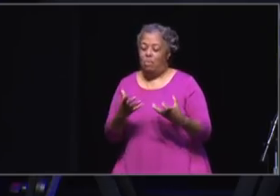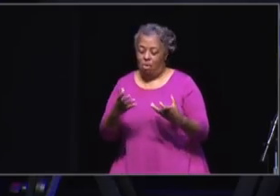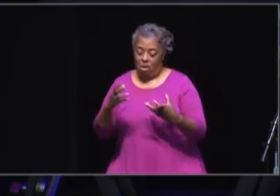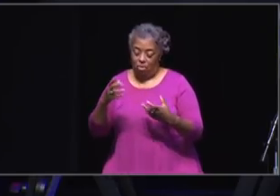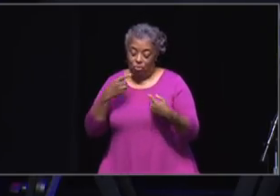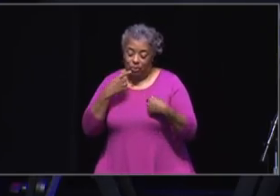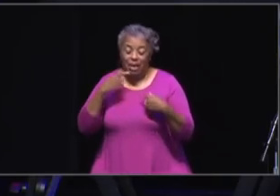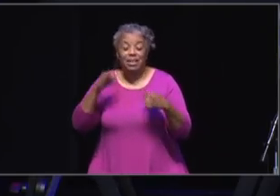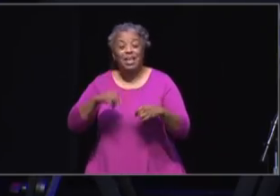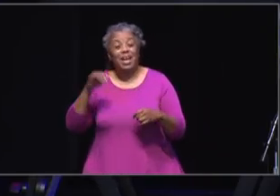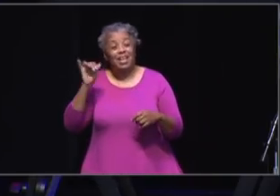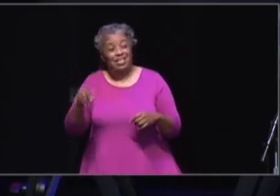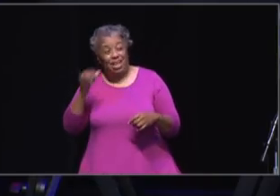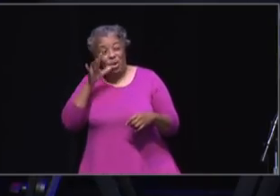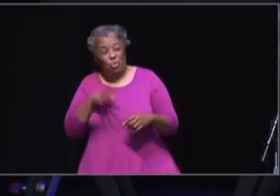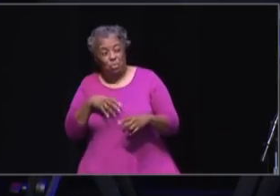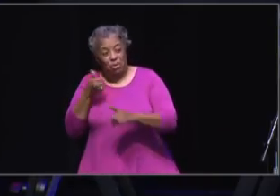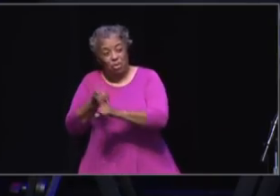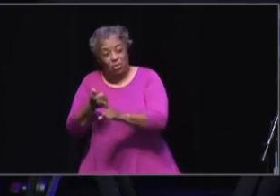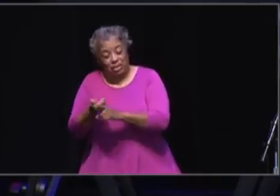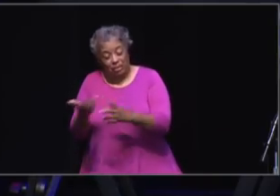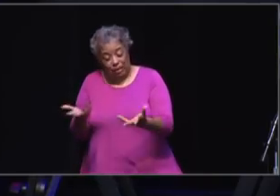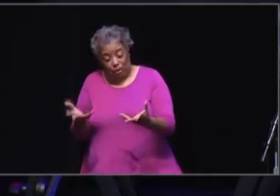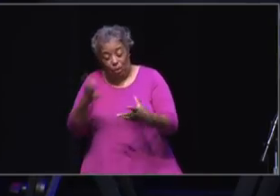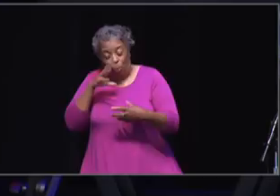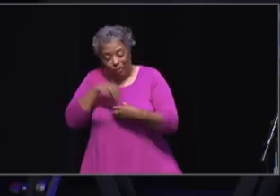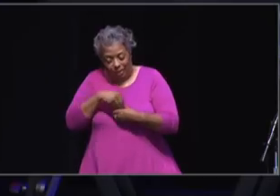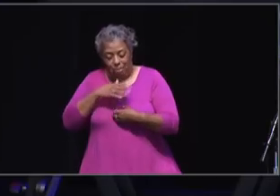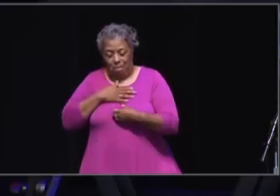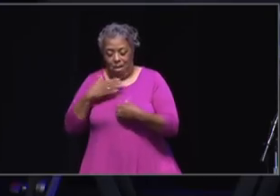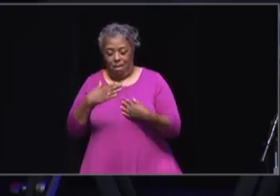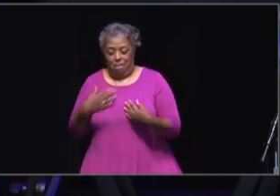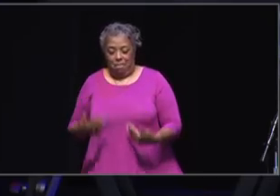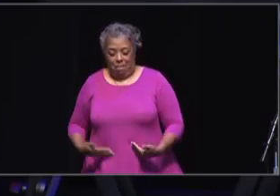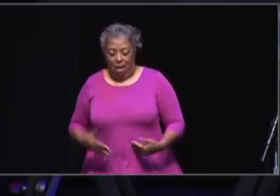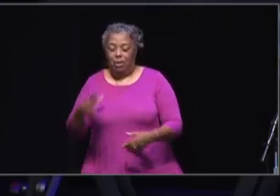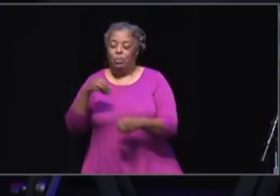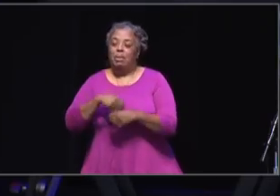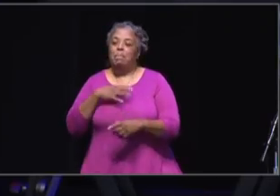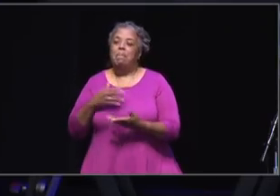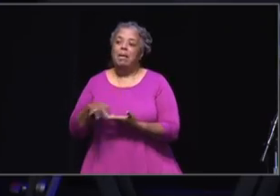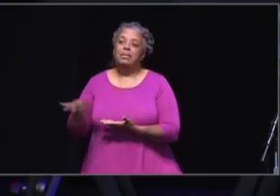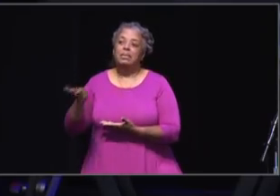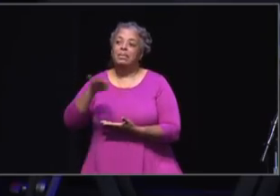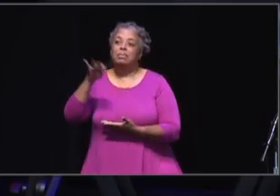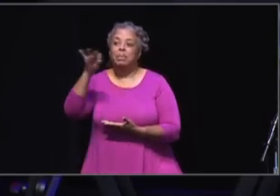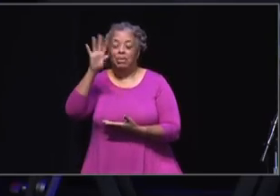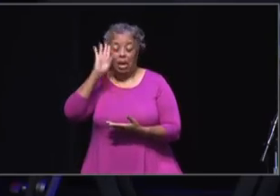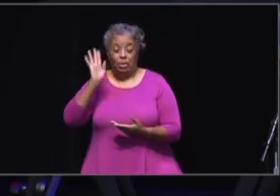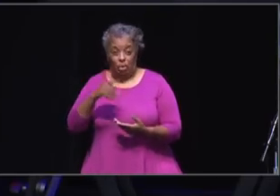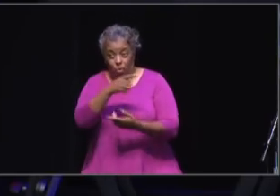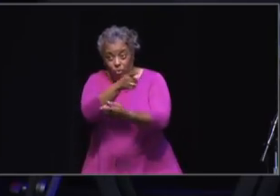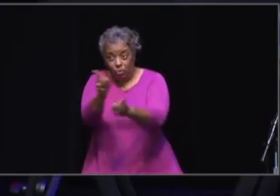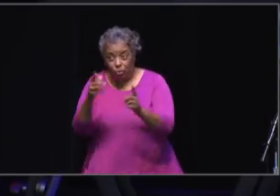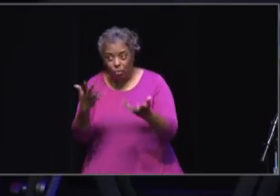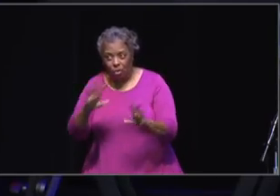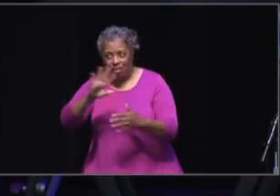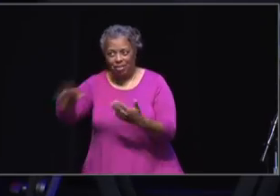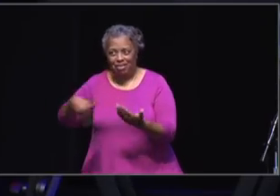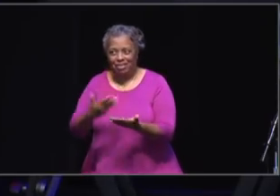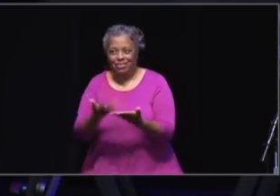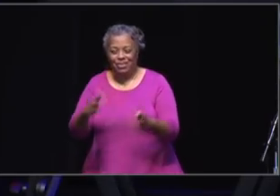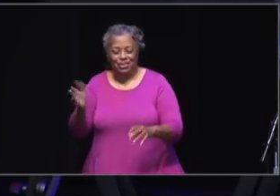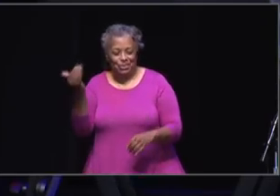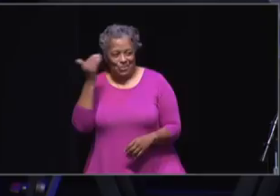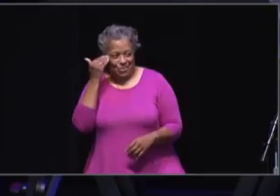that she is here in my body, in my spirit. And I know that you all know